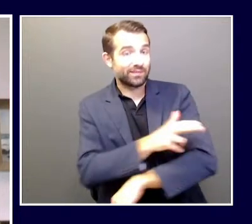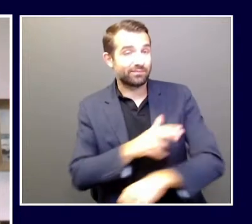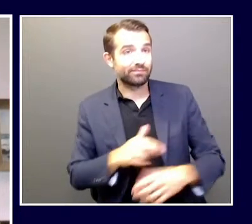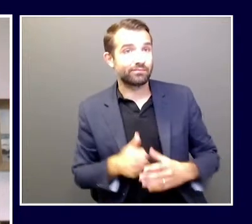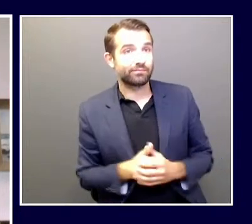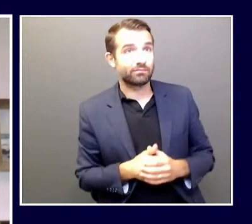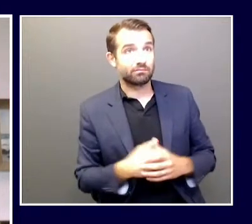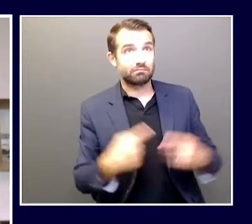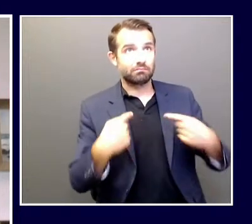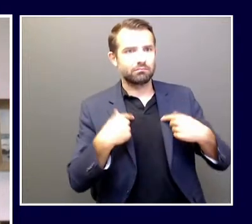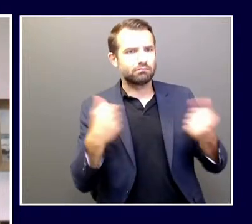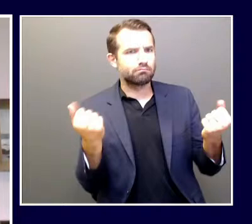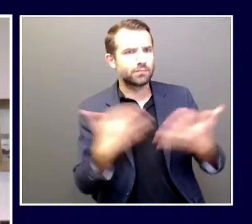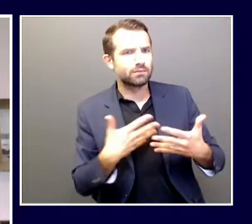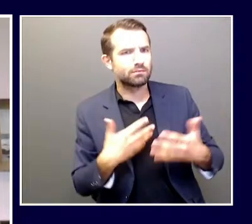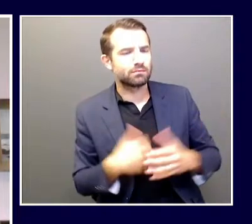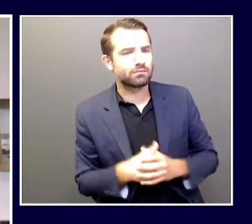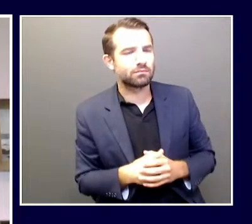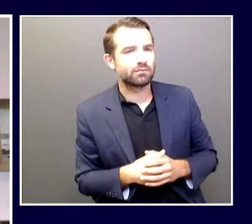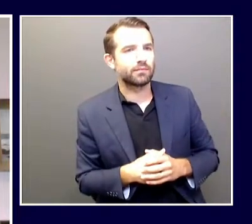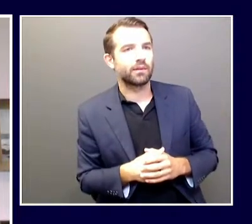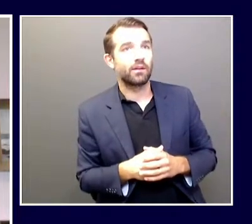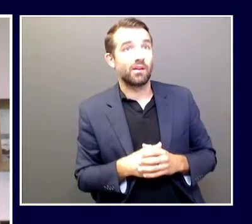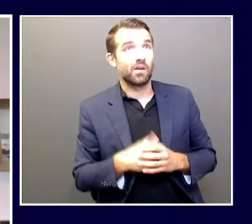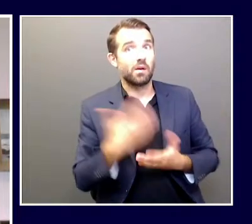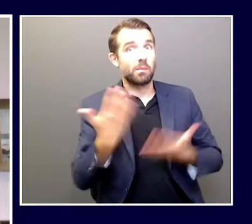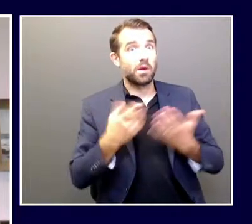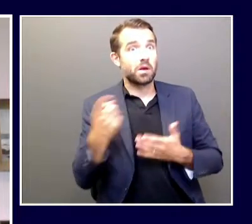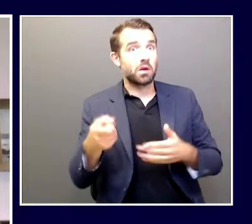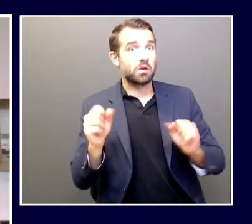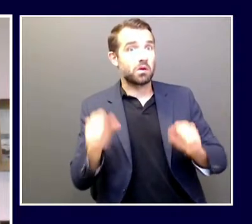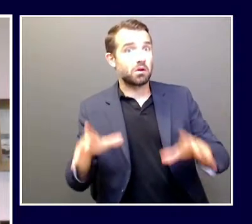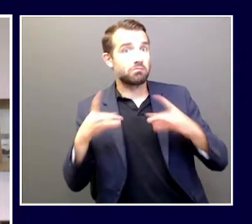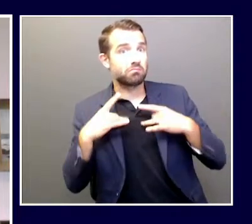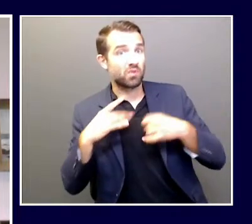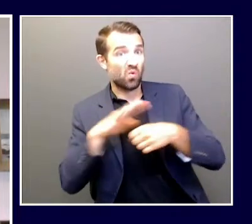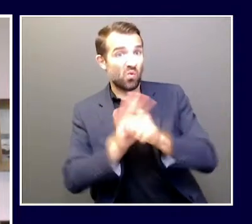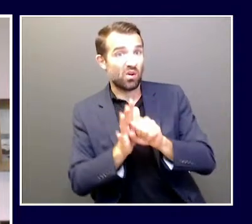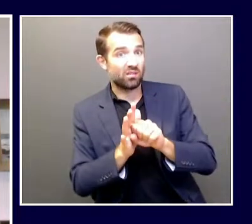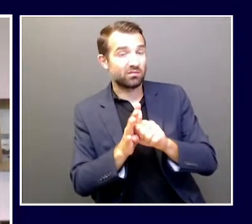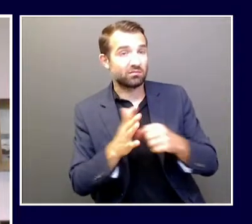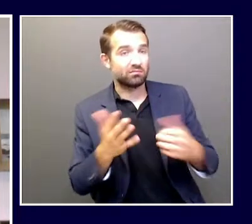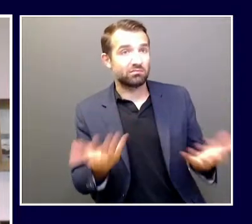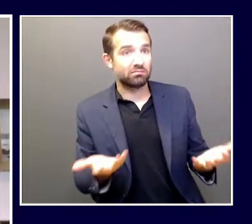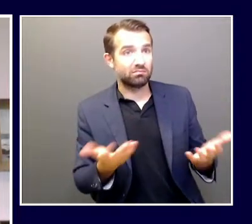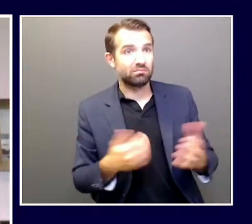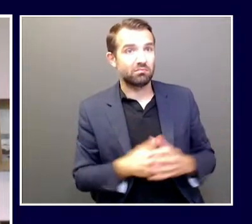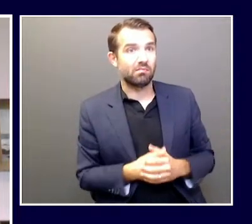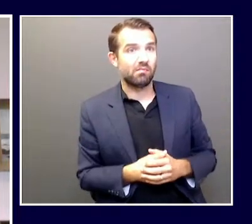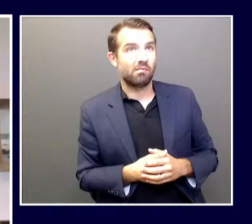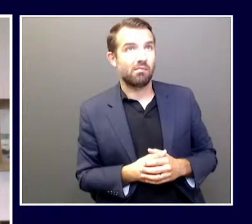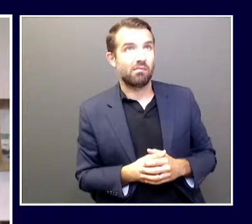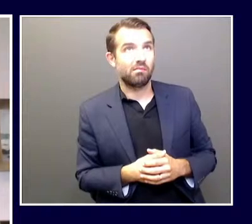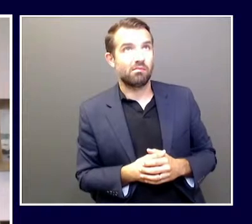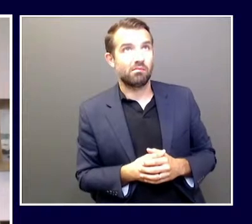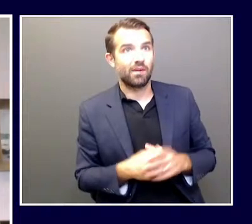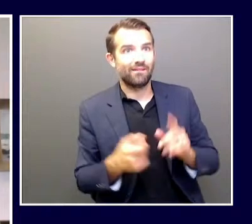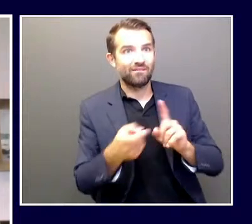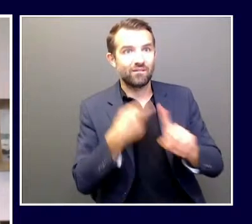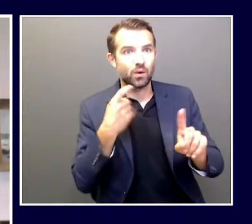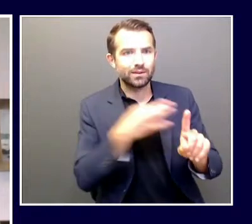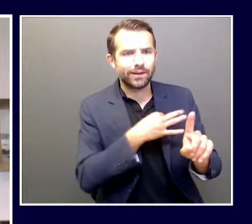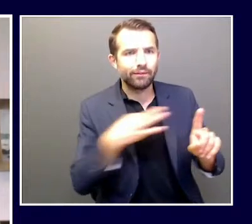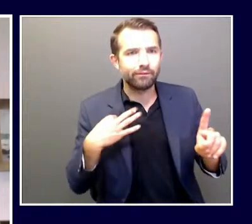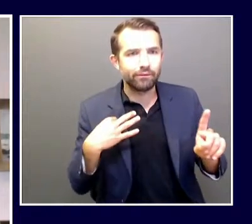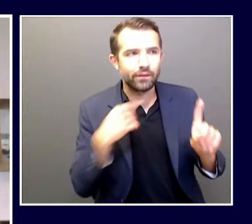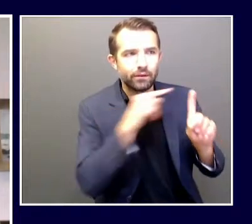I would want to take every single step I could to reduce that likelihood. And that's one of the things, honestly, that does keep me up at